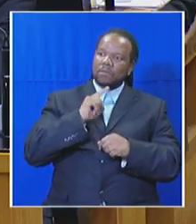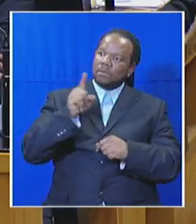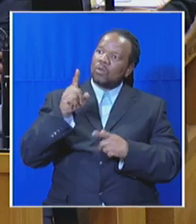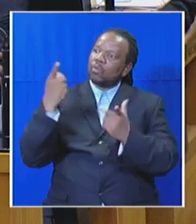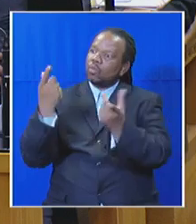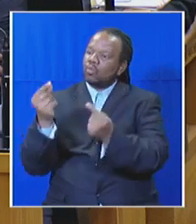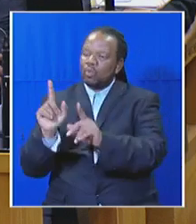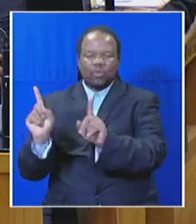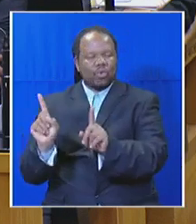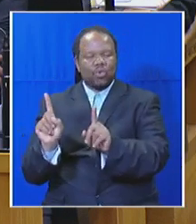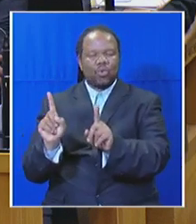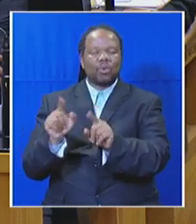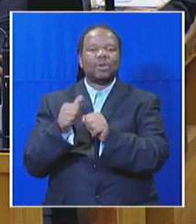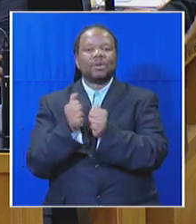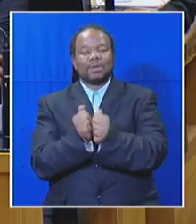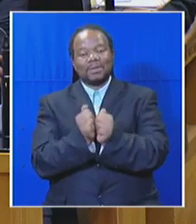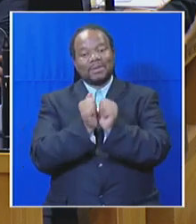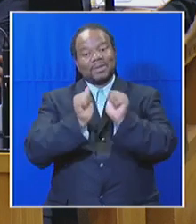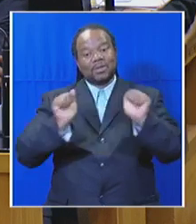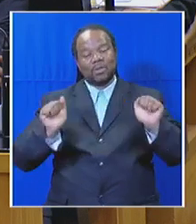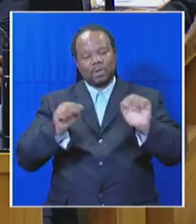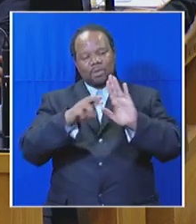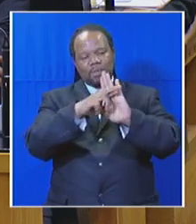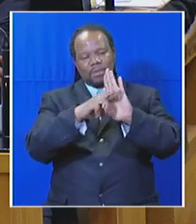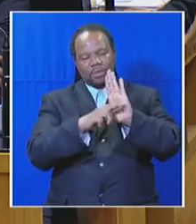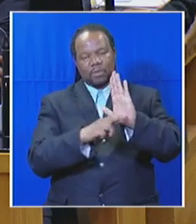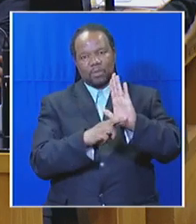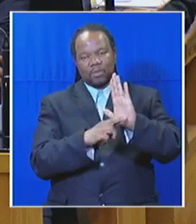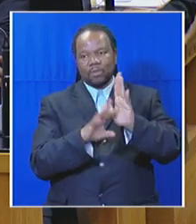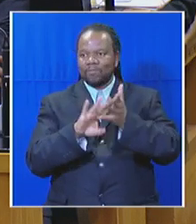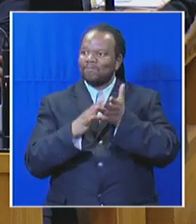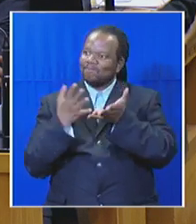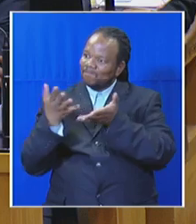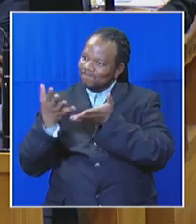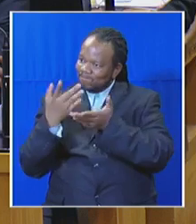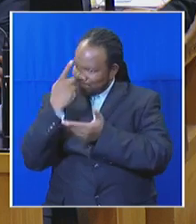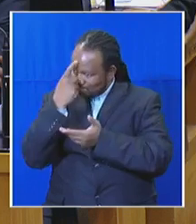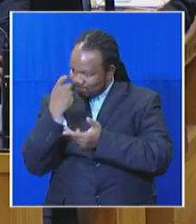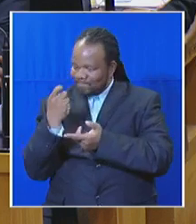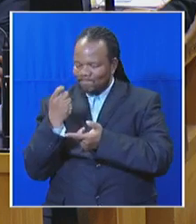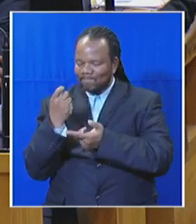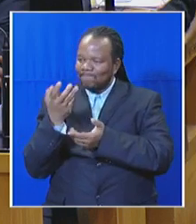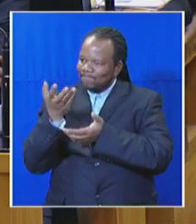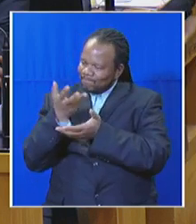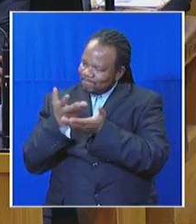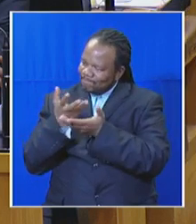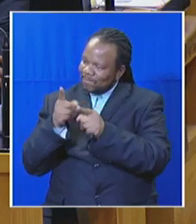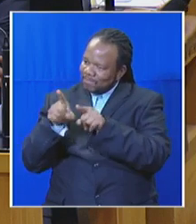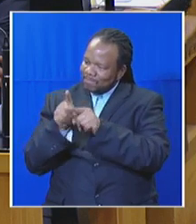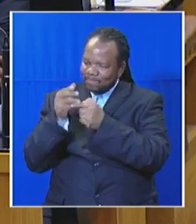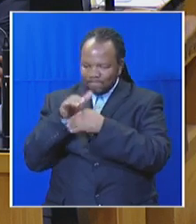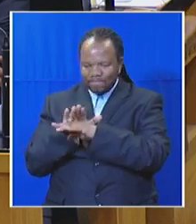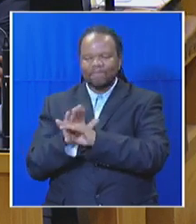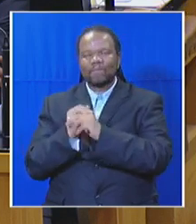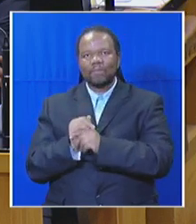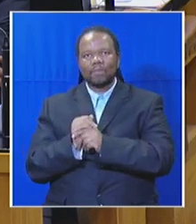We are applying democratic principles: persuasion, convincing, influencing.